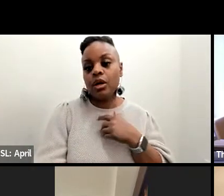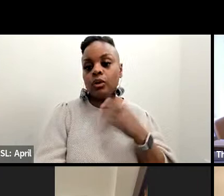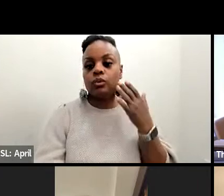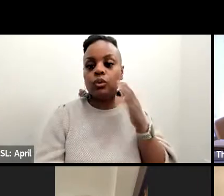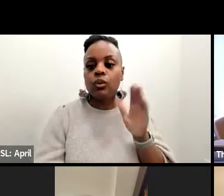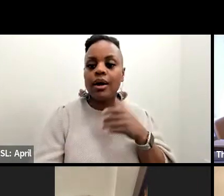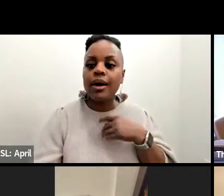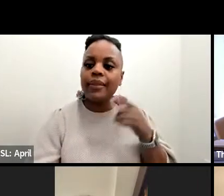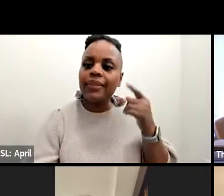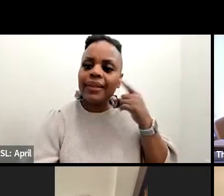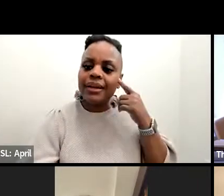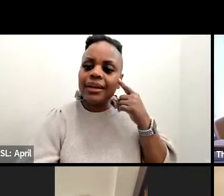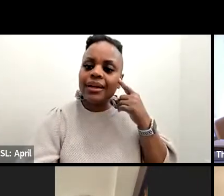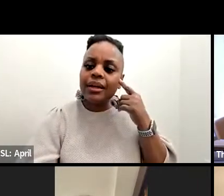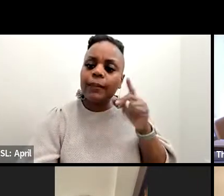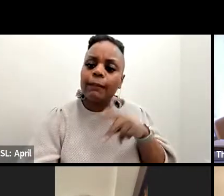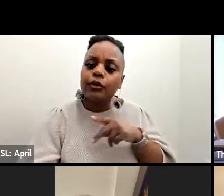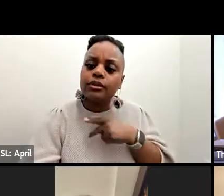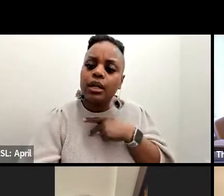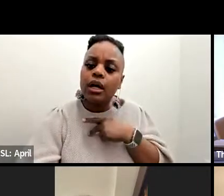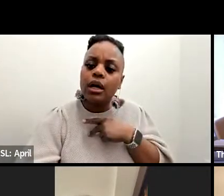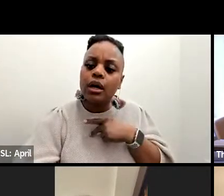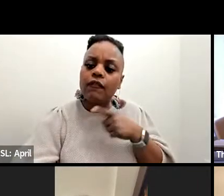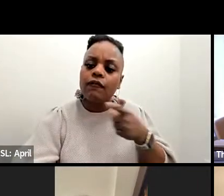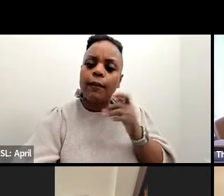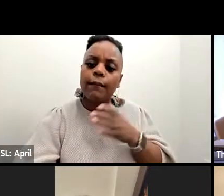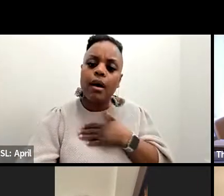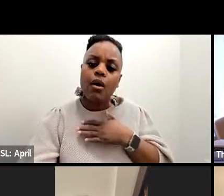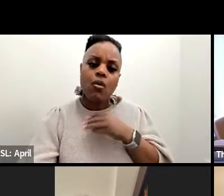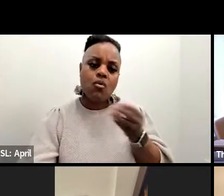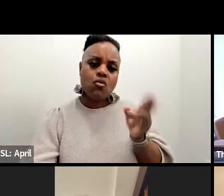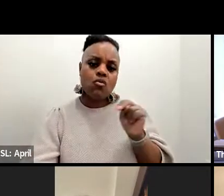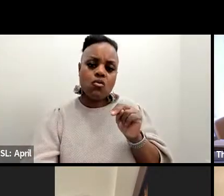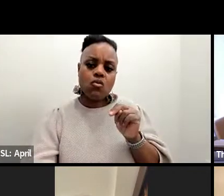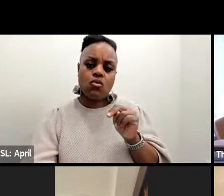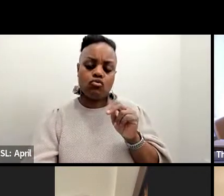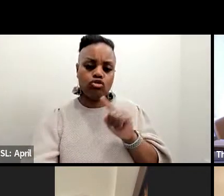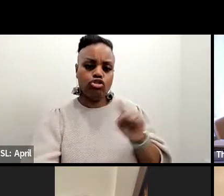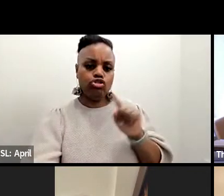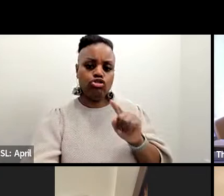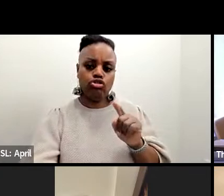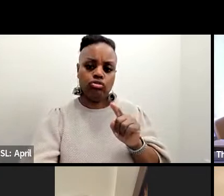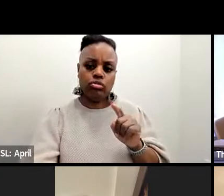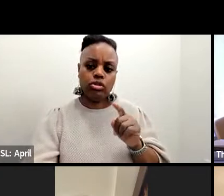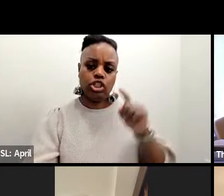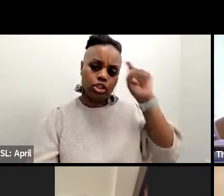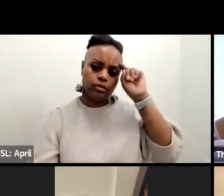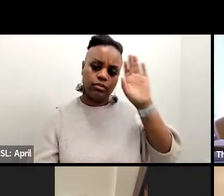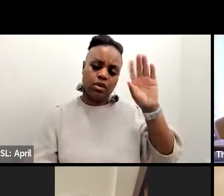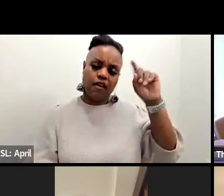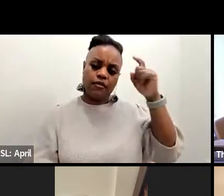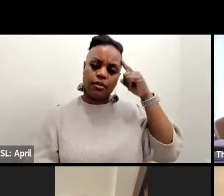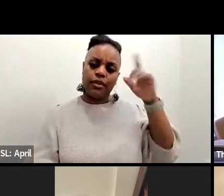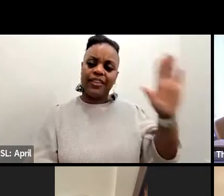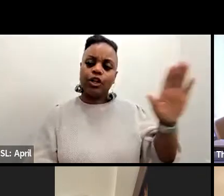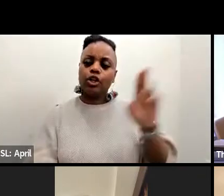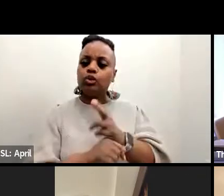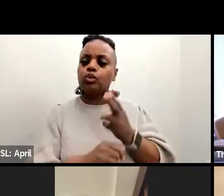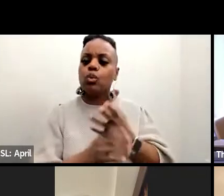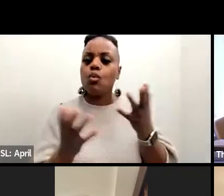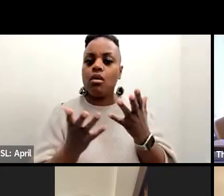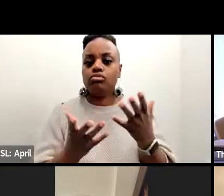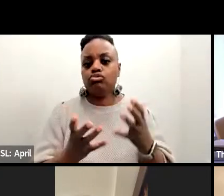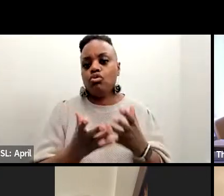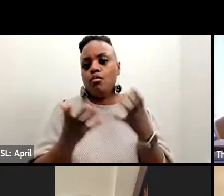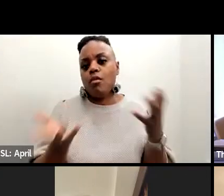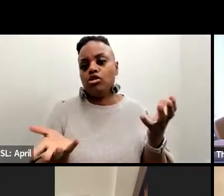I personally think from some of my own research that the Egyptian state's use of excessive force in first clearing the country of the Brotherhood,